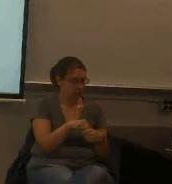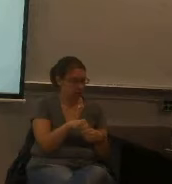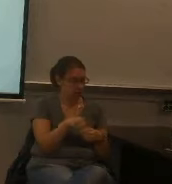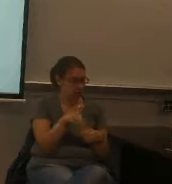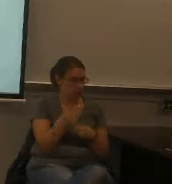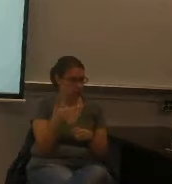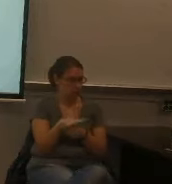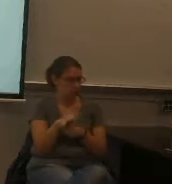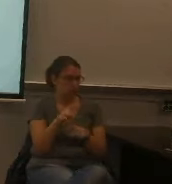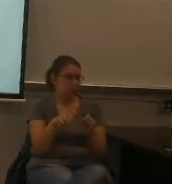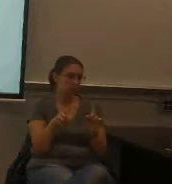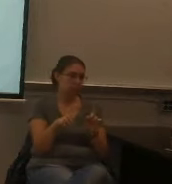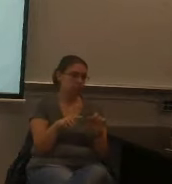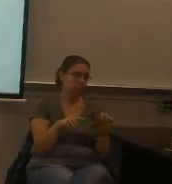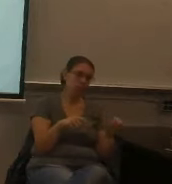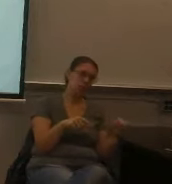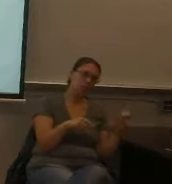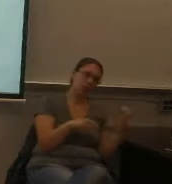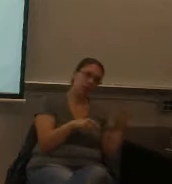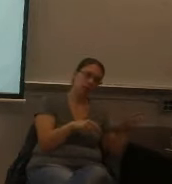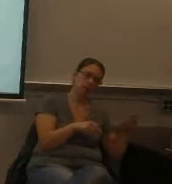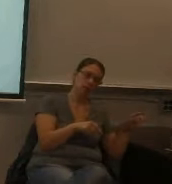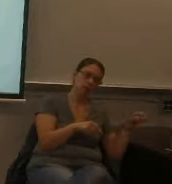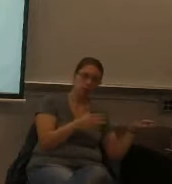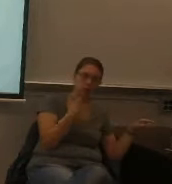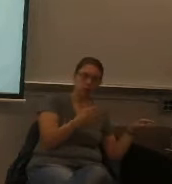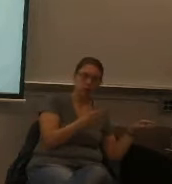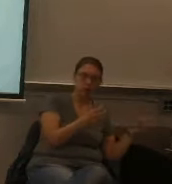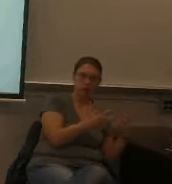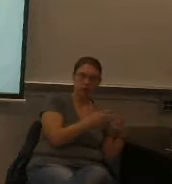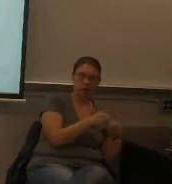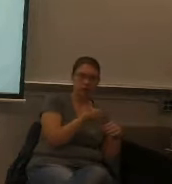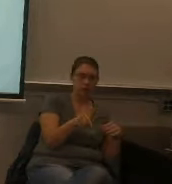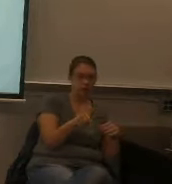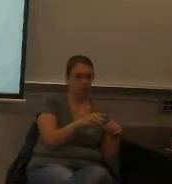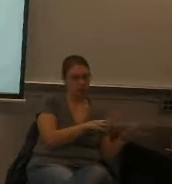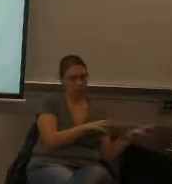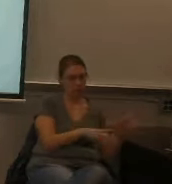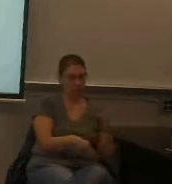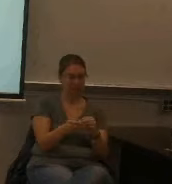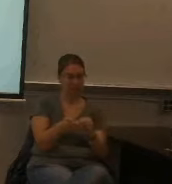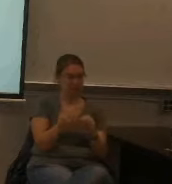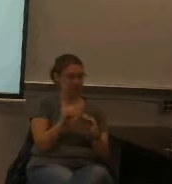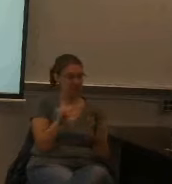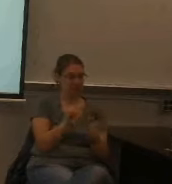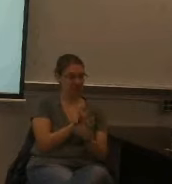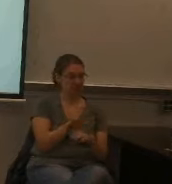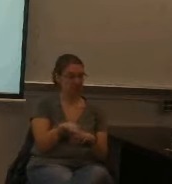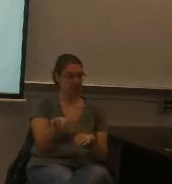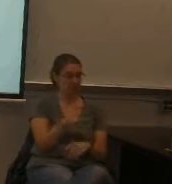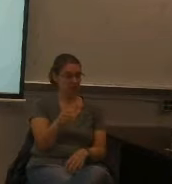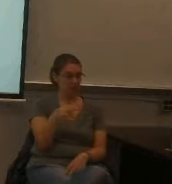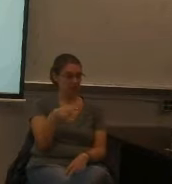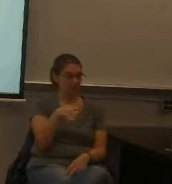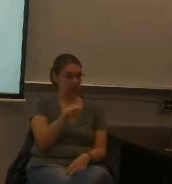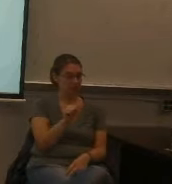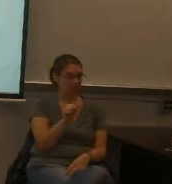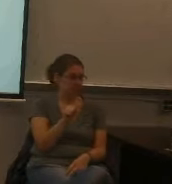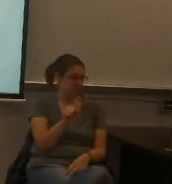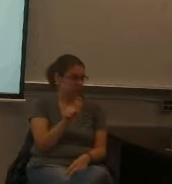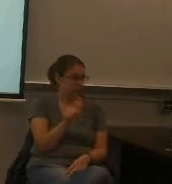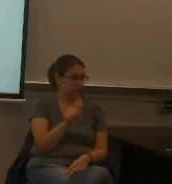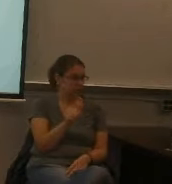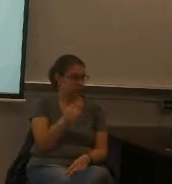one area, but it has in another. So if you add it in there, there's no effect on the other species. And if you remember back to when we